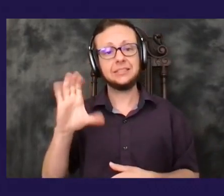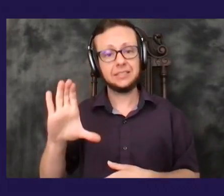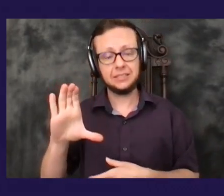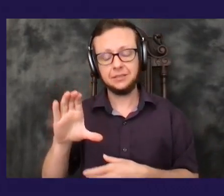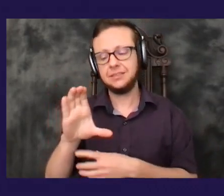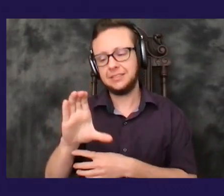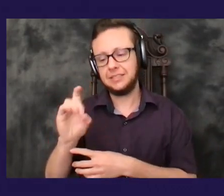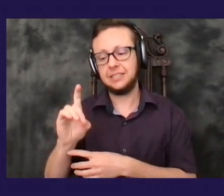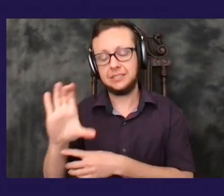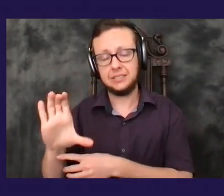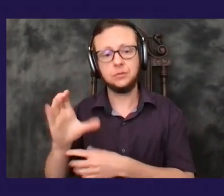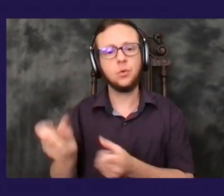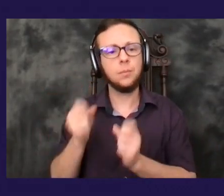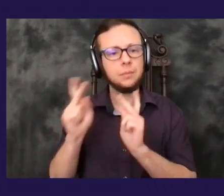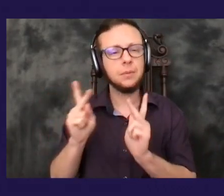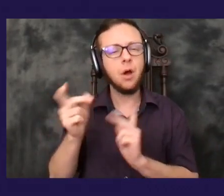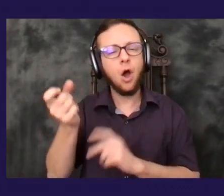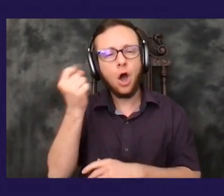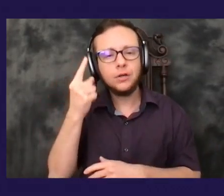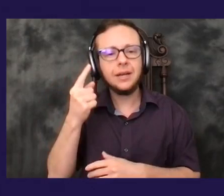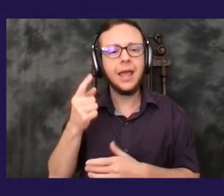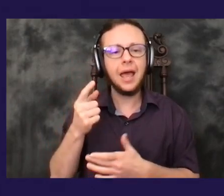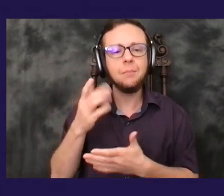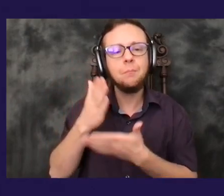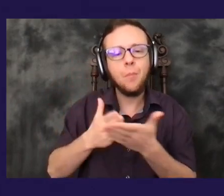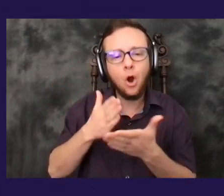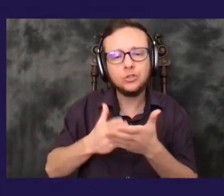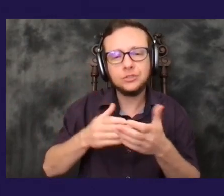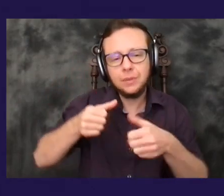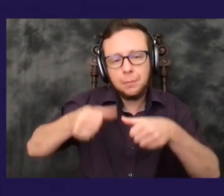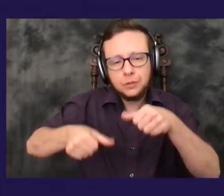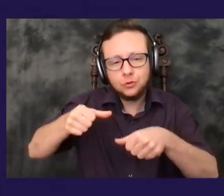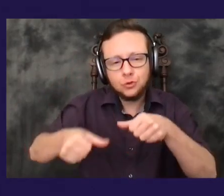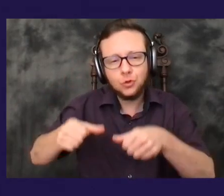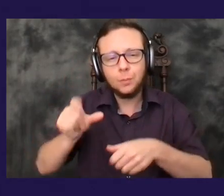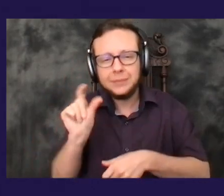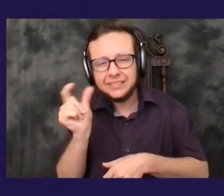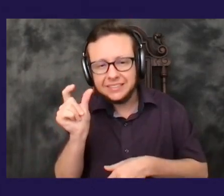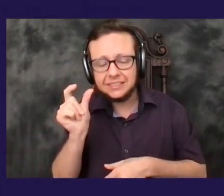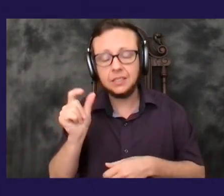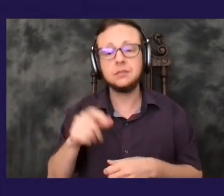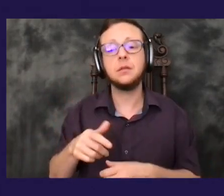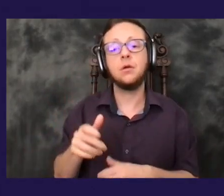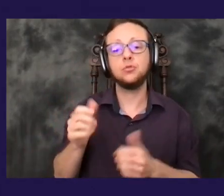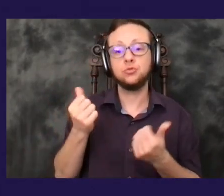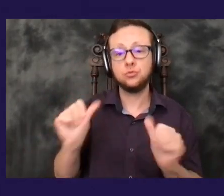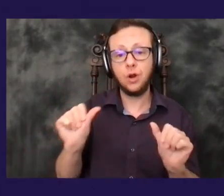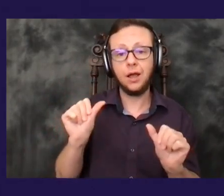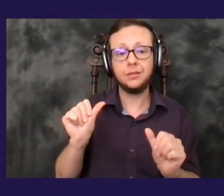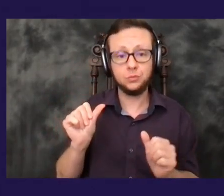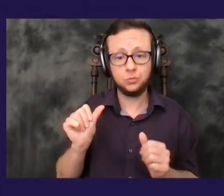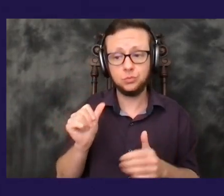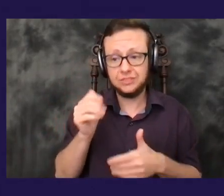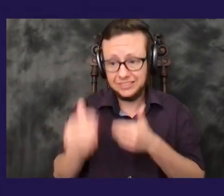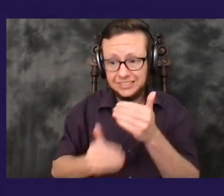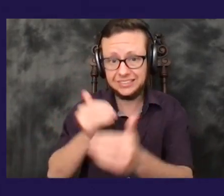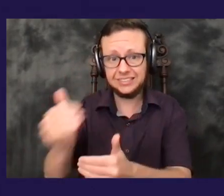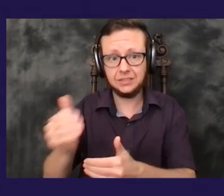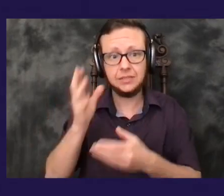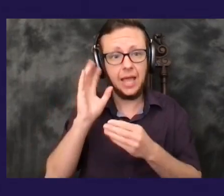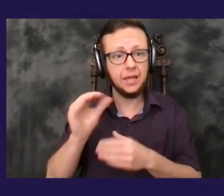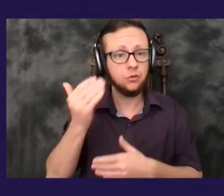understand pieces of the puzzle. And the challenge is to try and mobilize that knowledge during